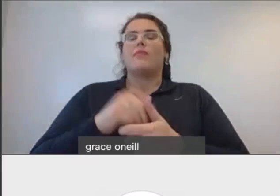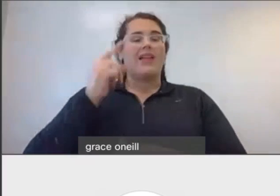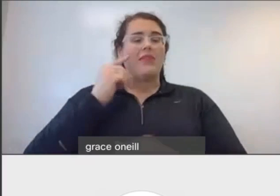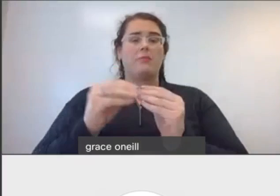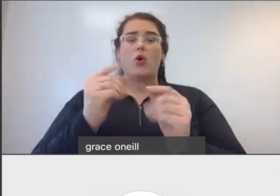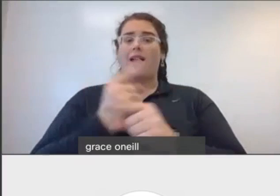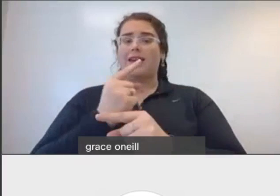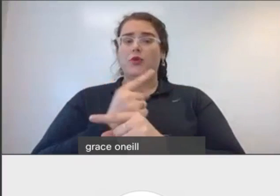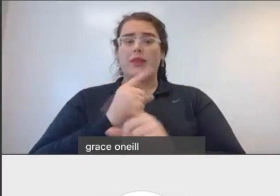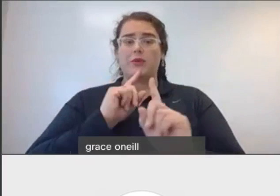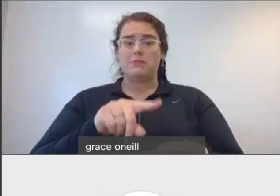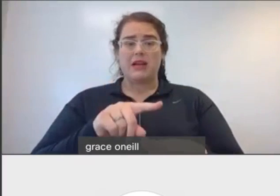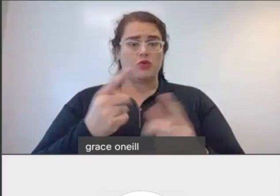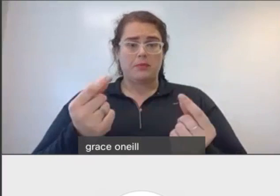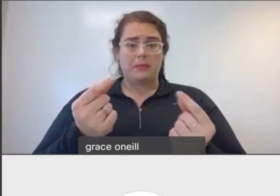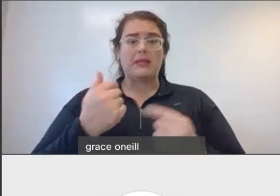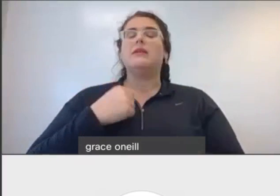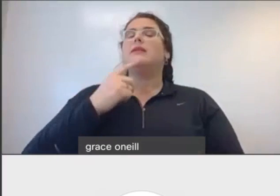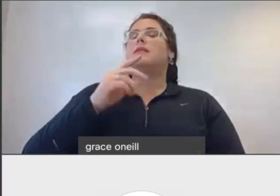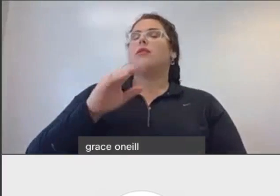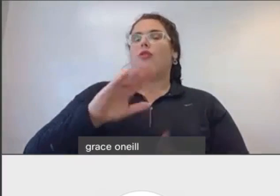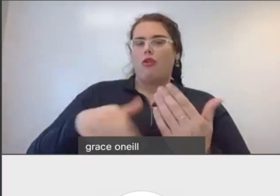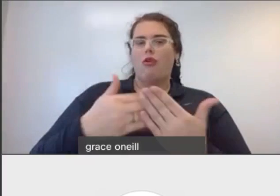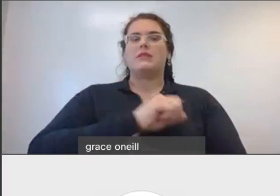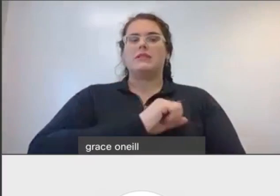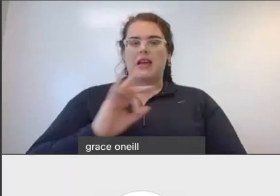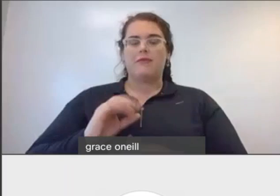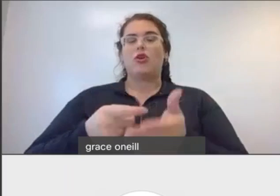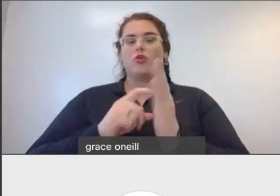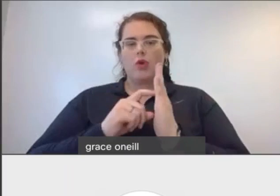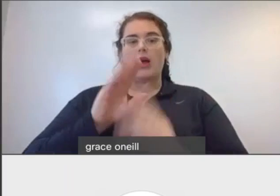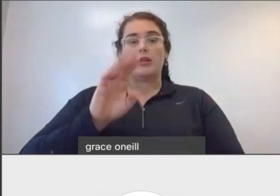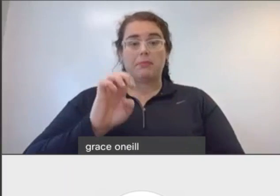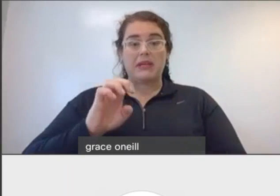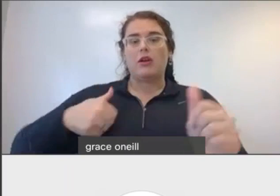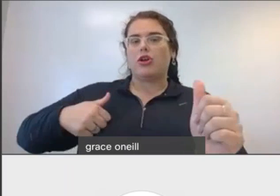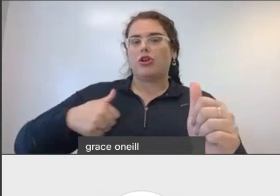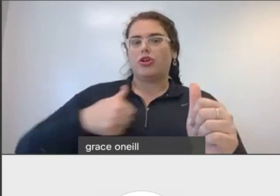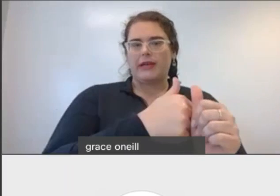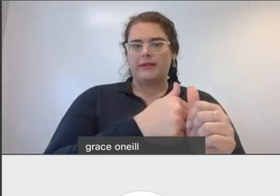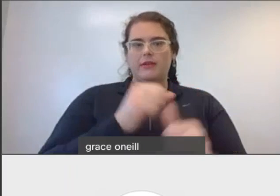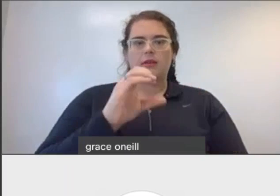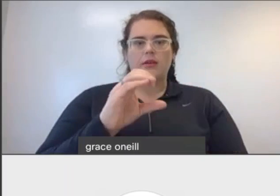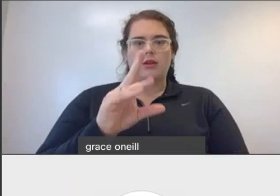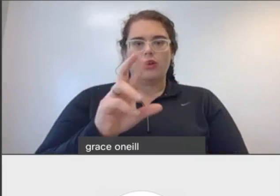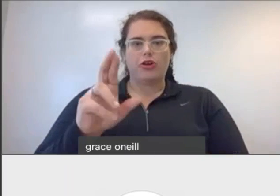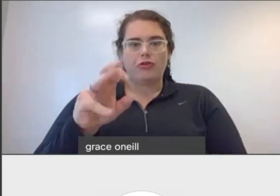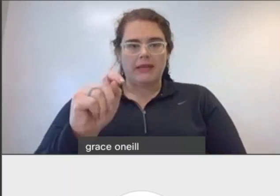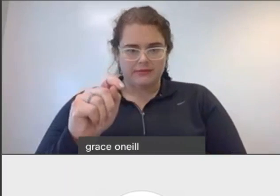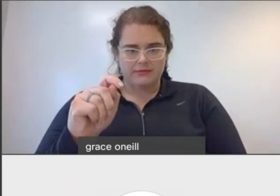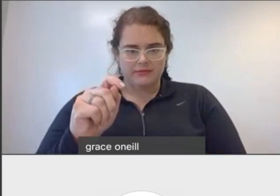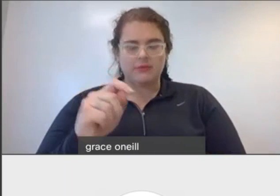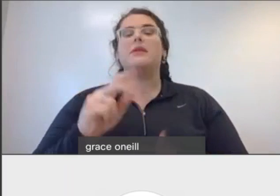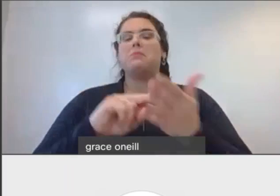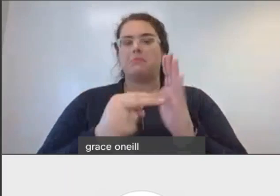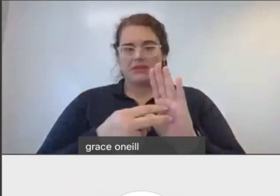are required to be current with their vaccinations. So, for example, if a staff person got